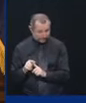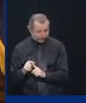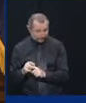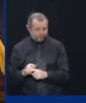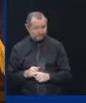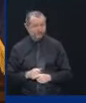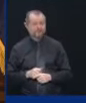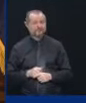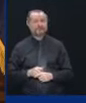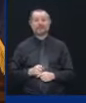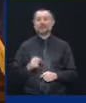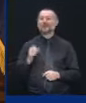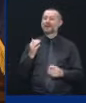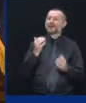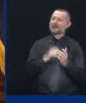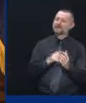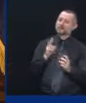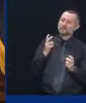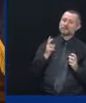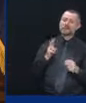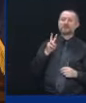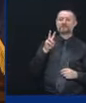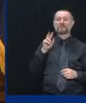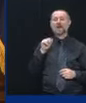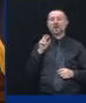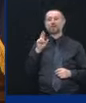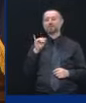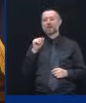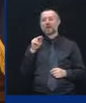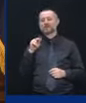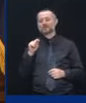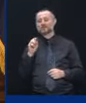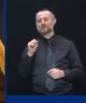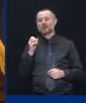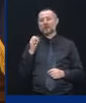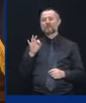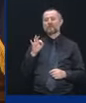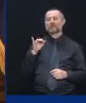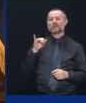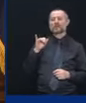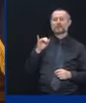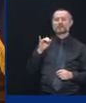of interest of the virus, hospitalization rate of the virus,